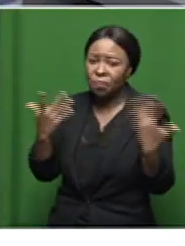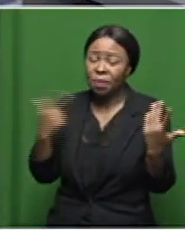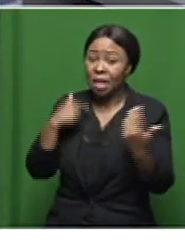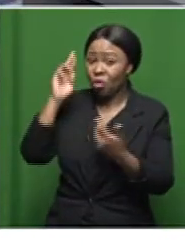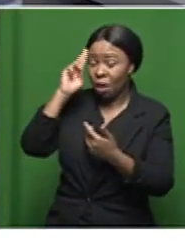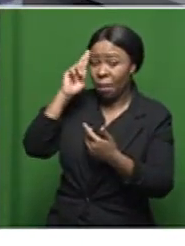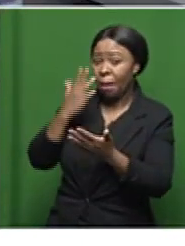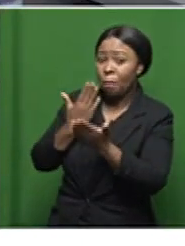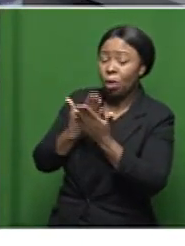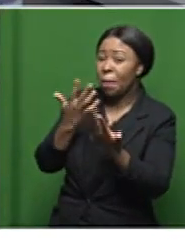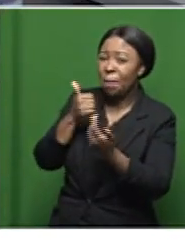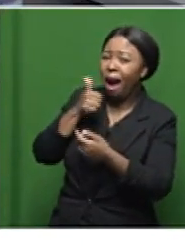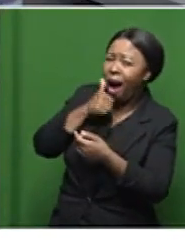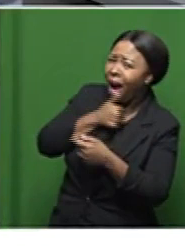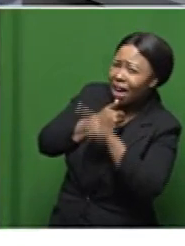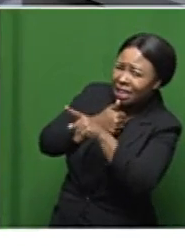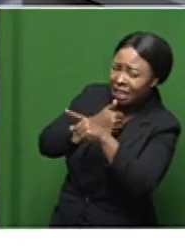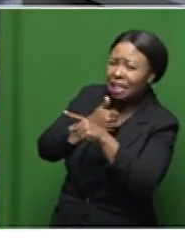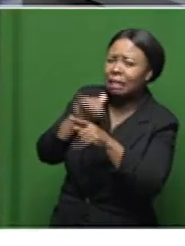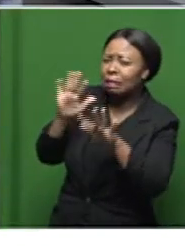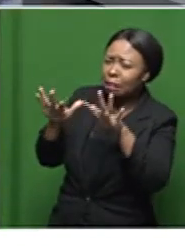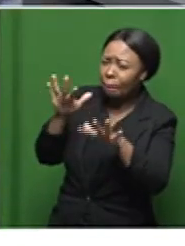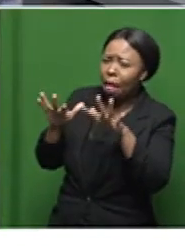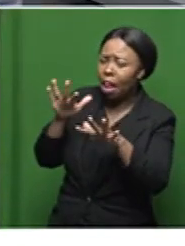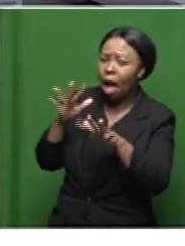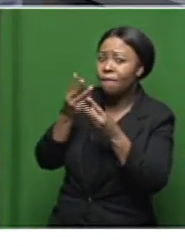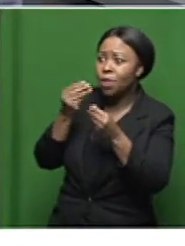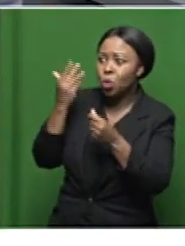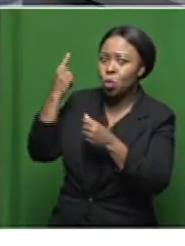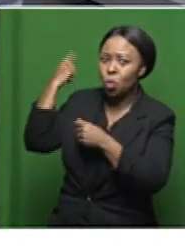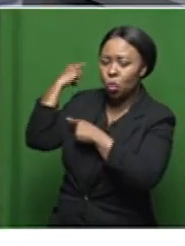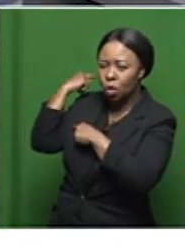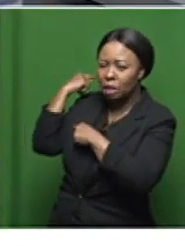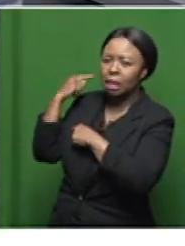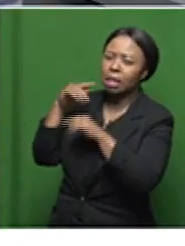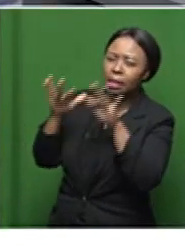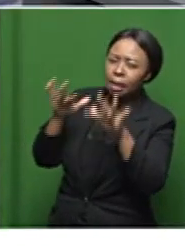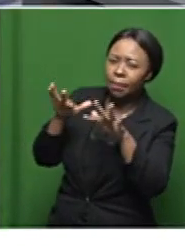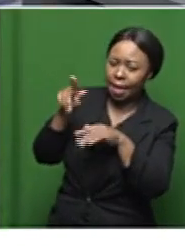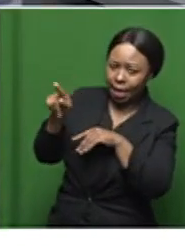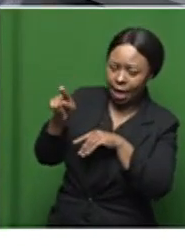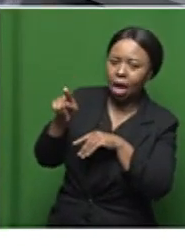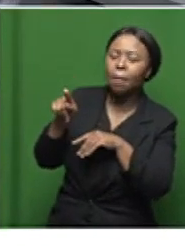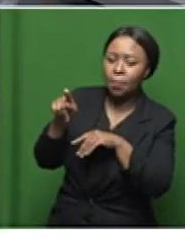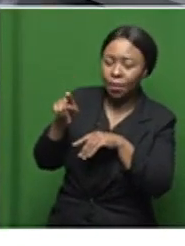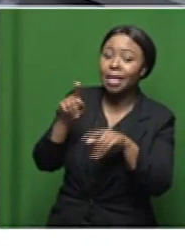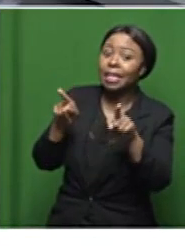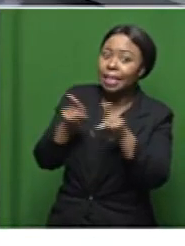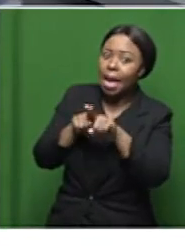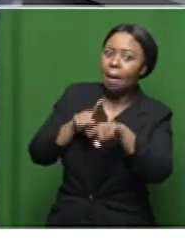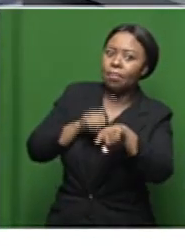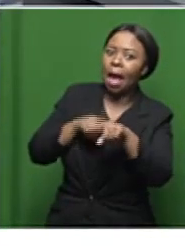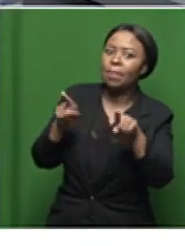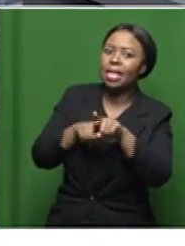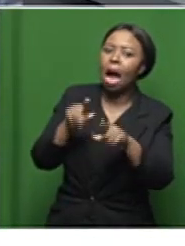my aunt had a similar scare a few years ago. And in the same time, that same week,